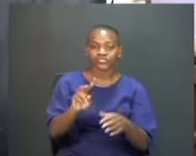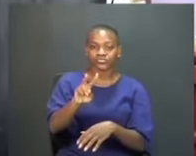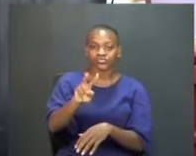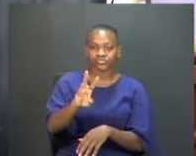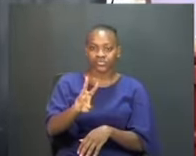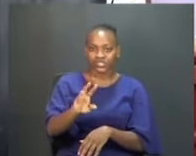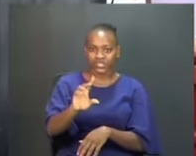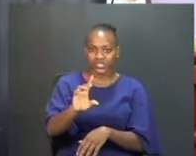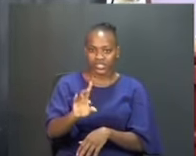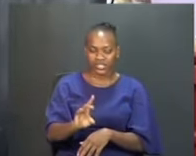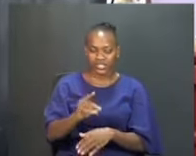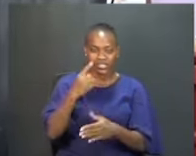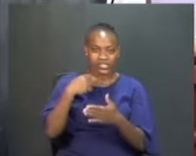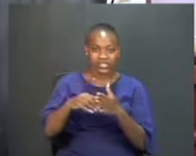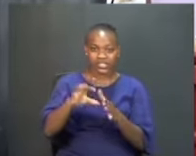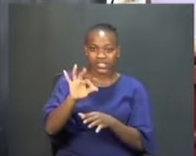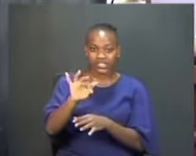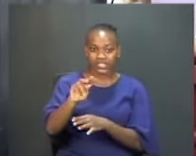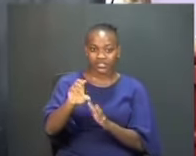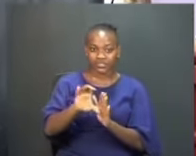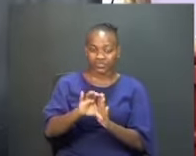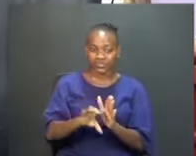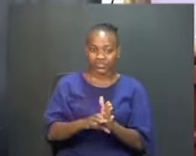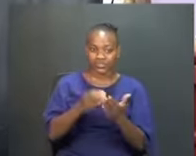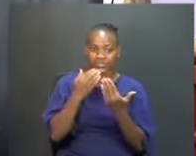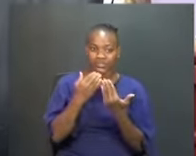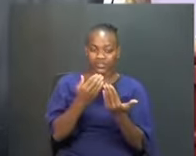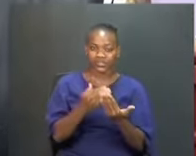of the 1992 Constitution. I thank you.